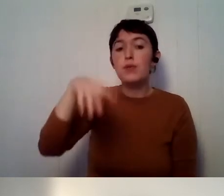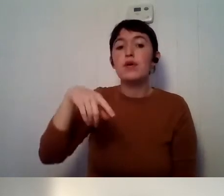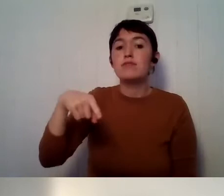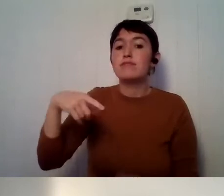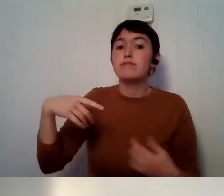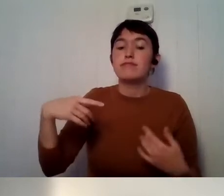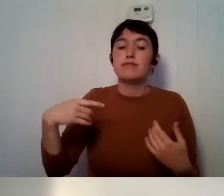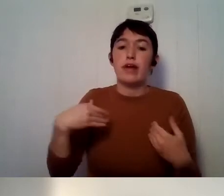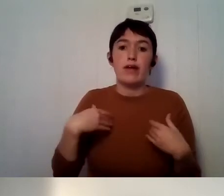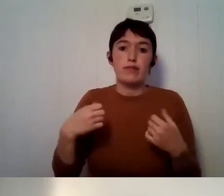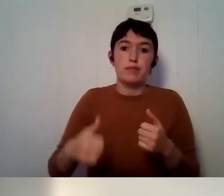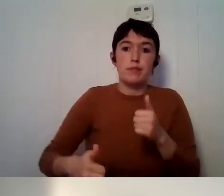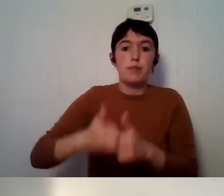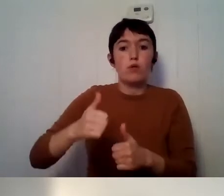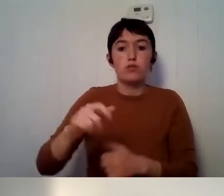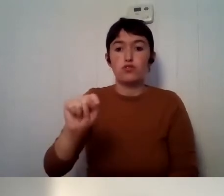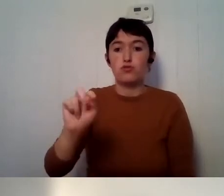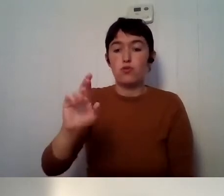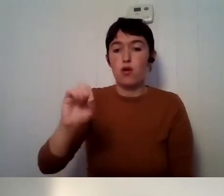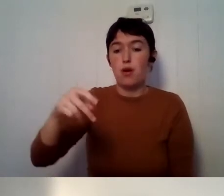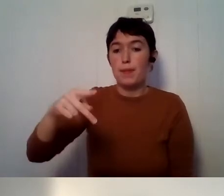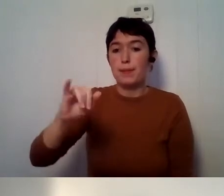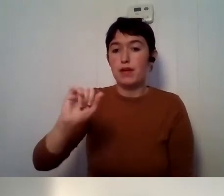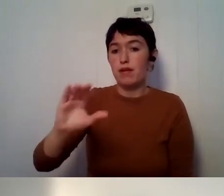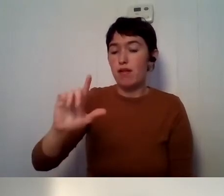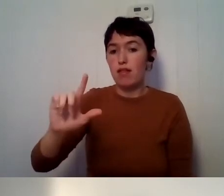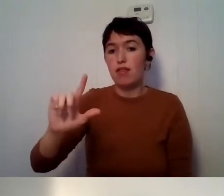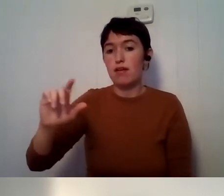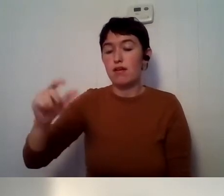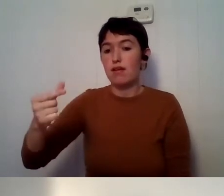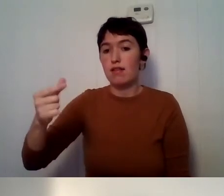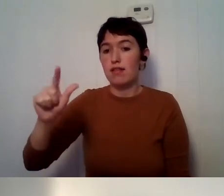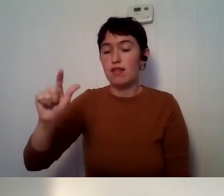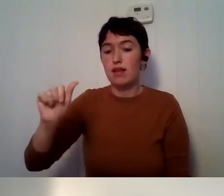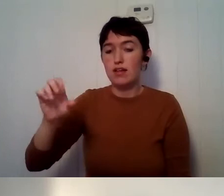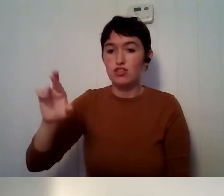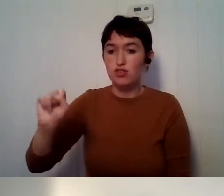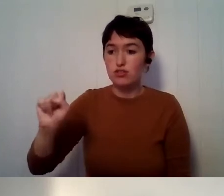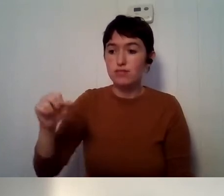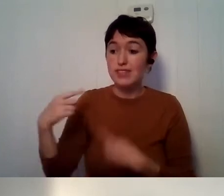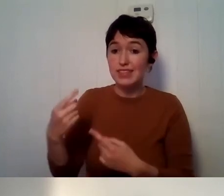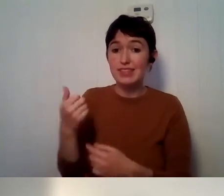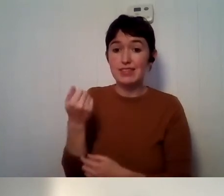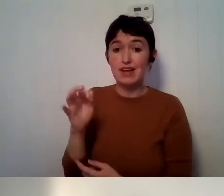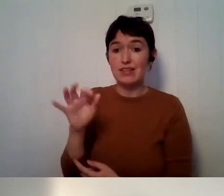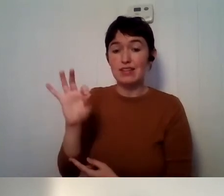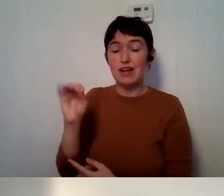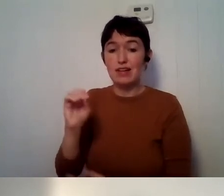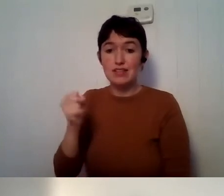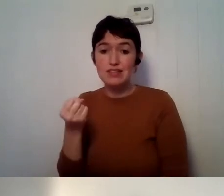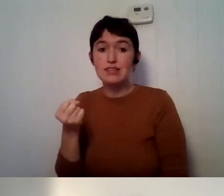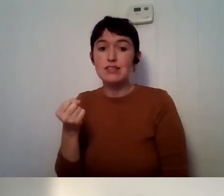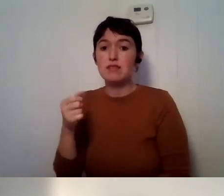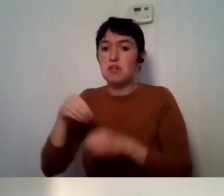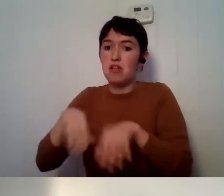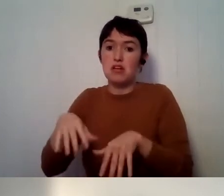planet. And since the 90s, they've lost more than 300 of them. So it's not only happening, it's happening